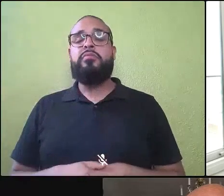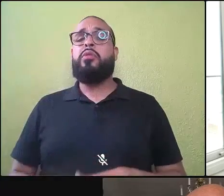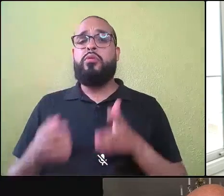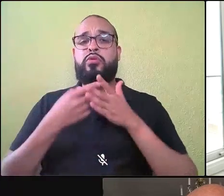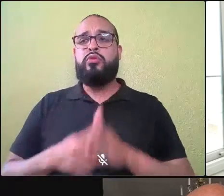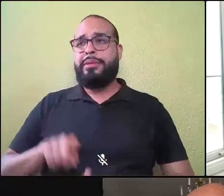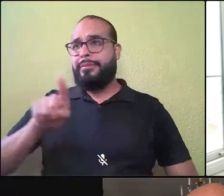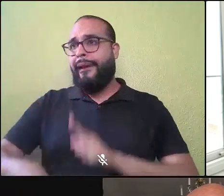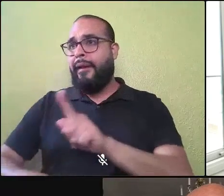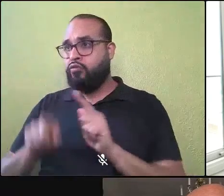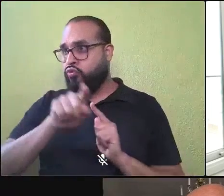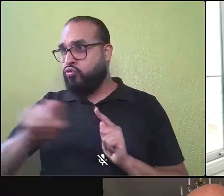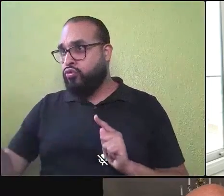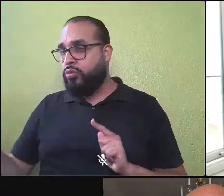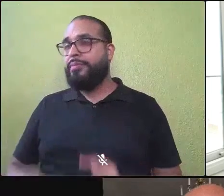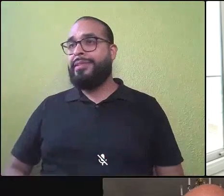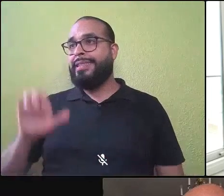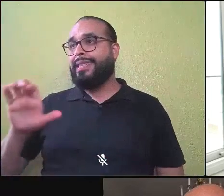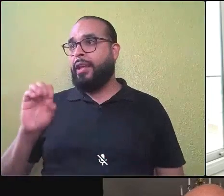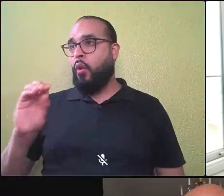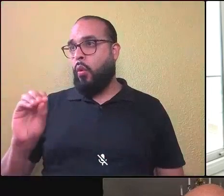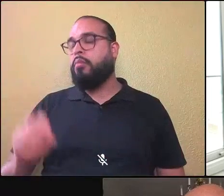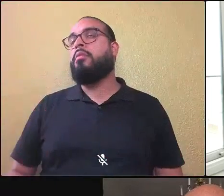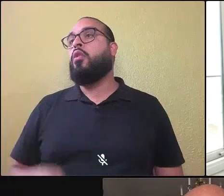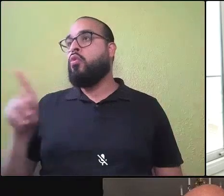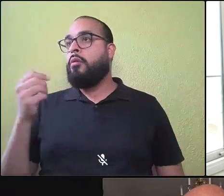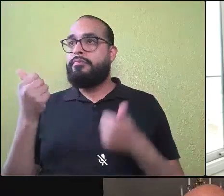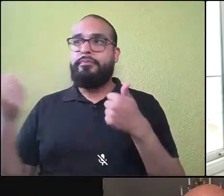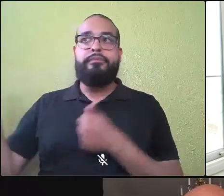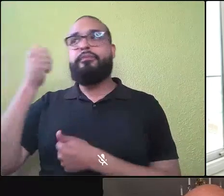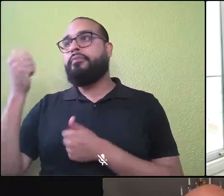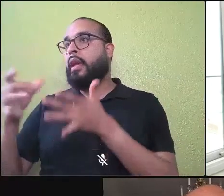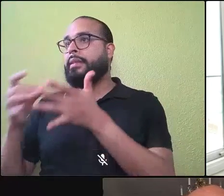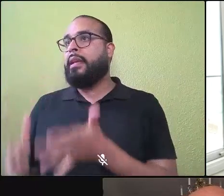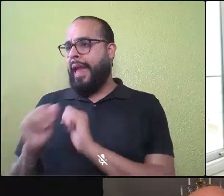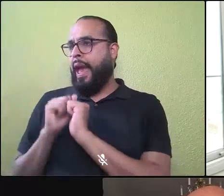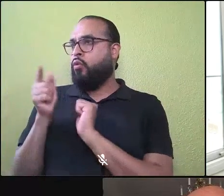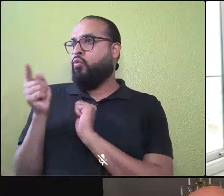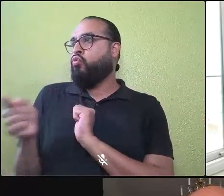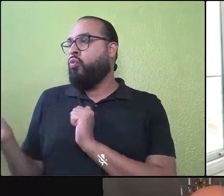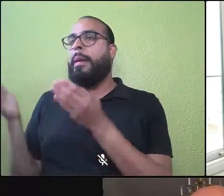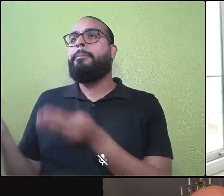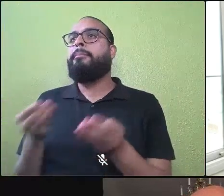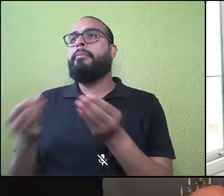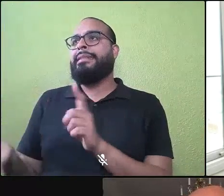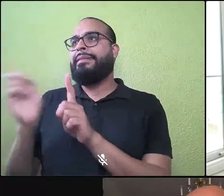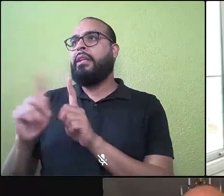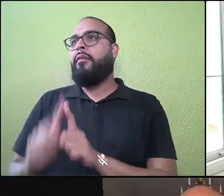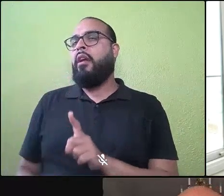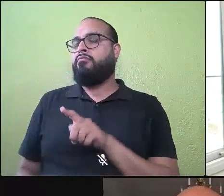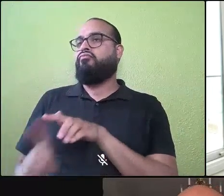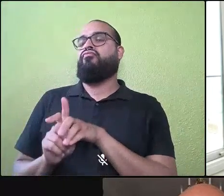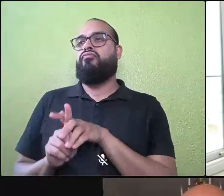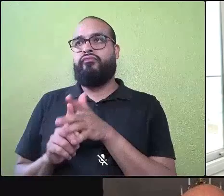complex topics? And so that all actually opens up a place for them to be very vulnerable and say something like, hey, I ain't got it figured out, or